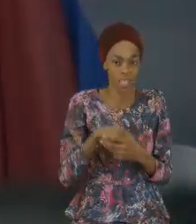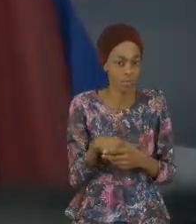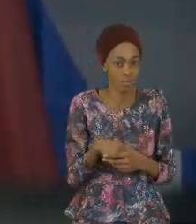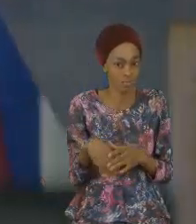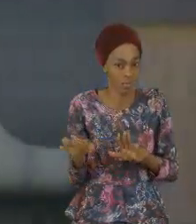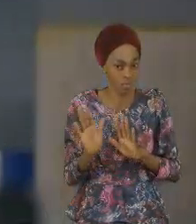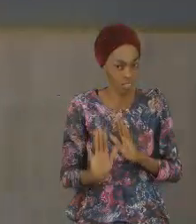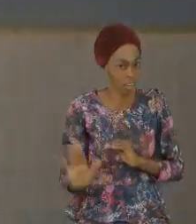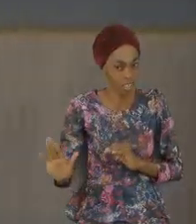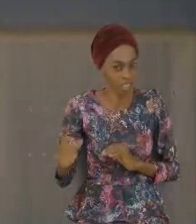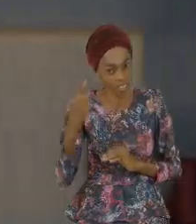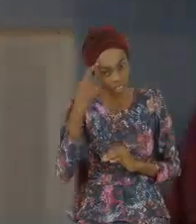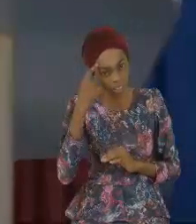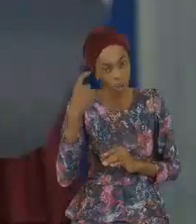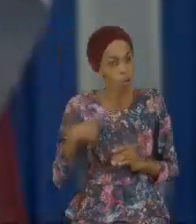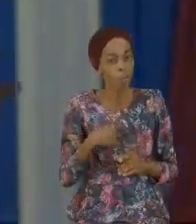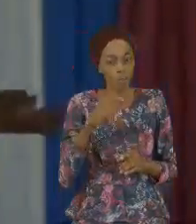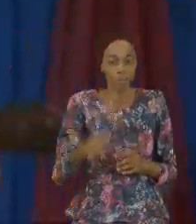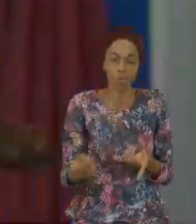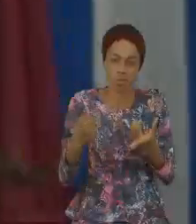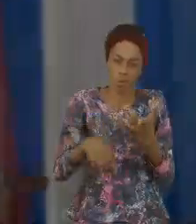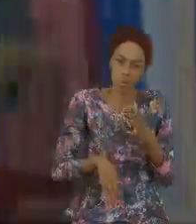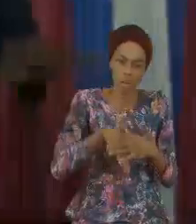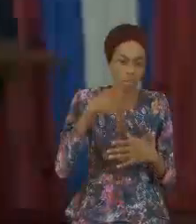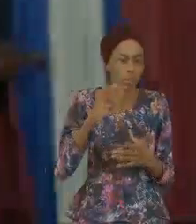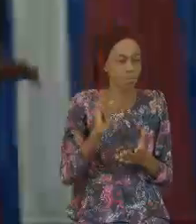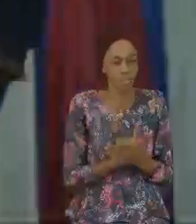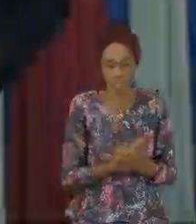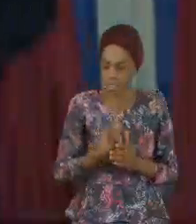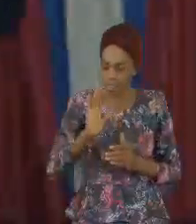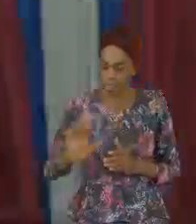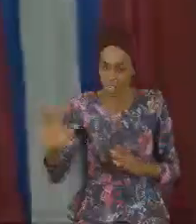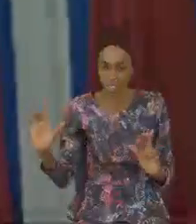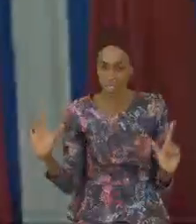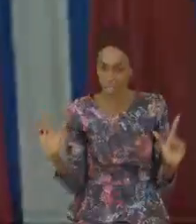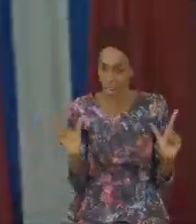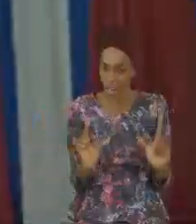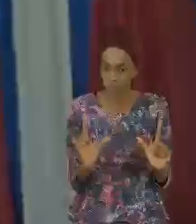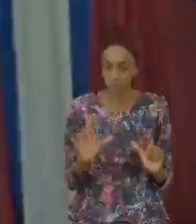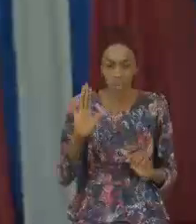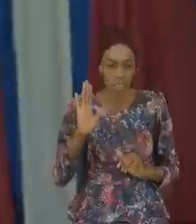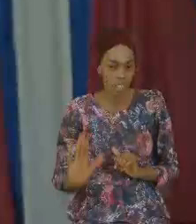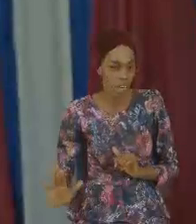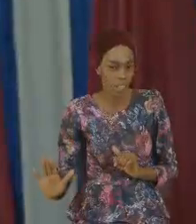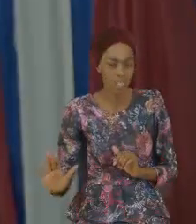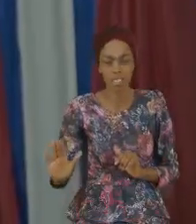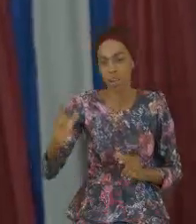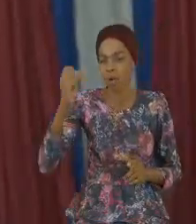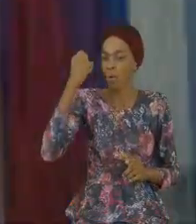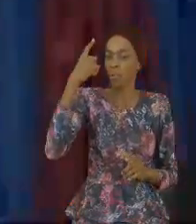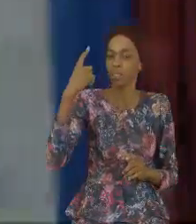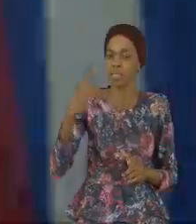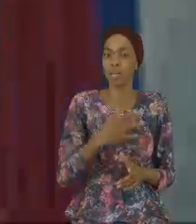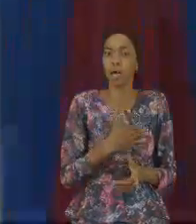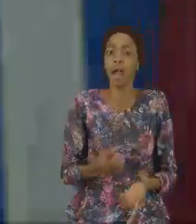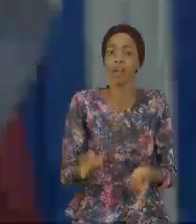We must come out of that childish level and childish understanding and